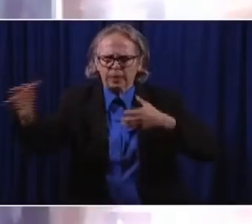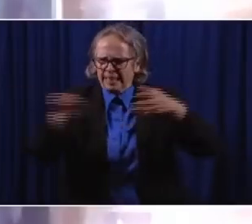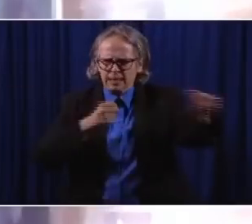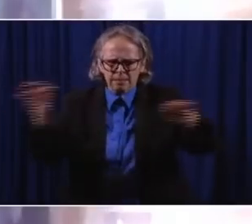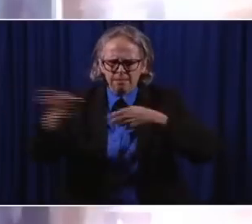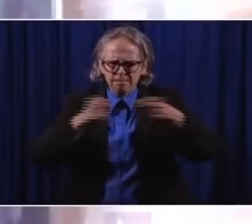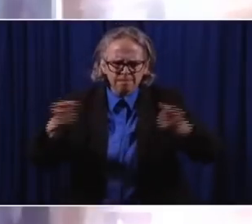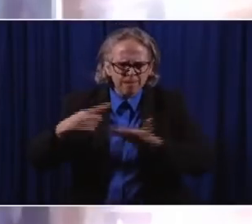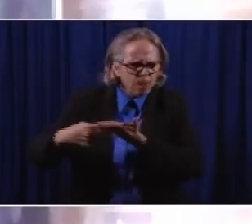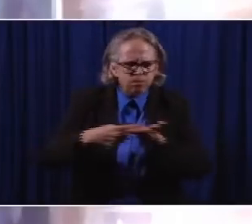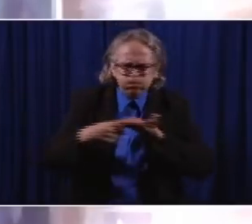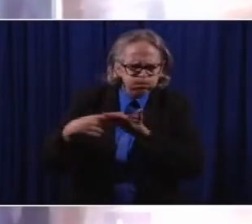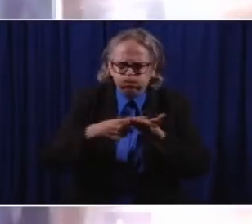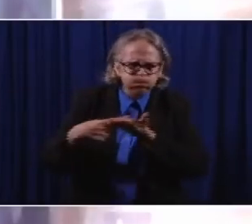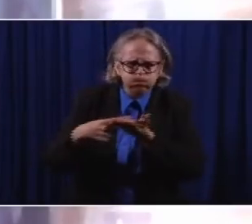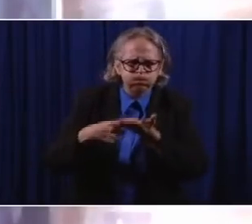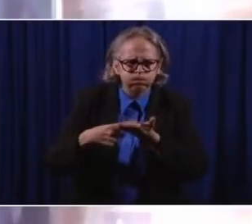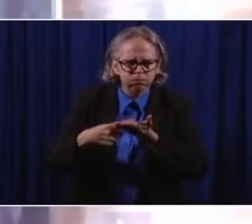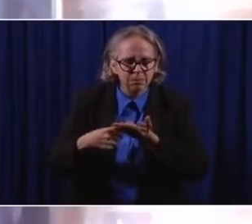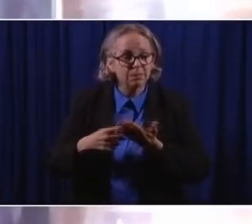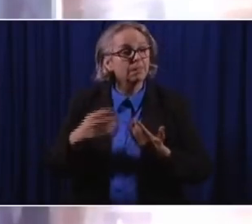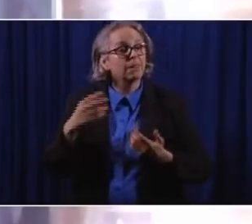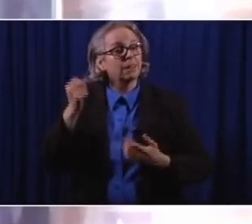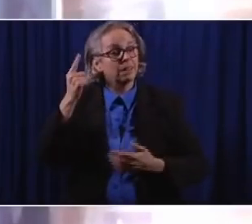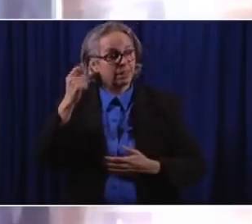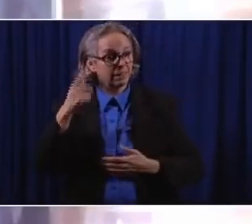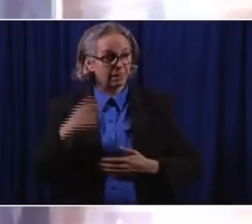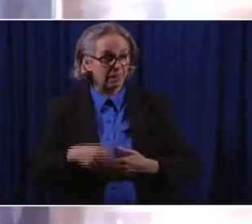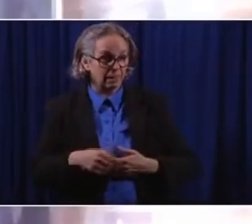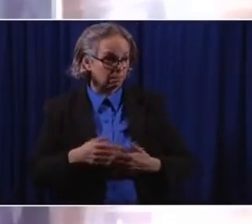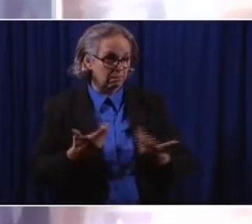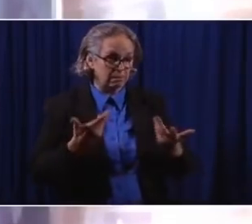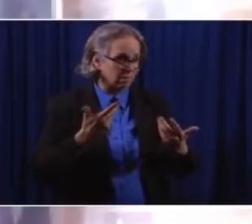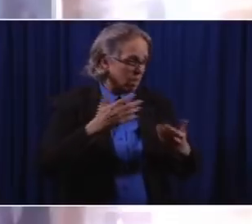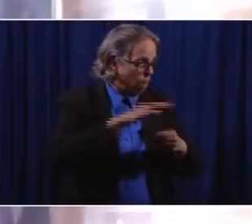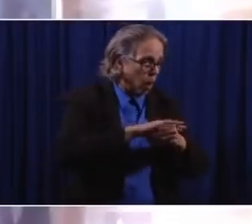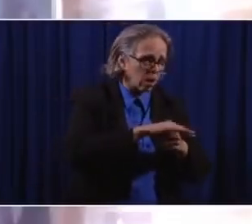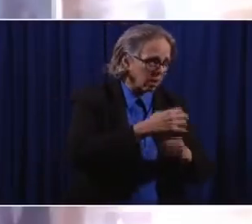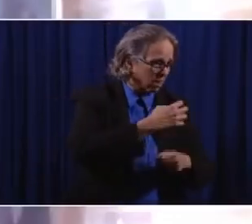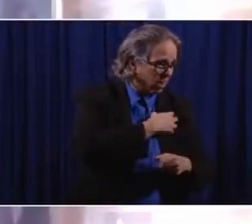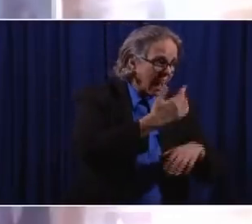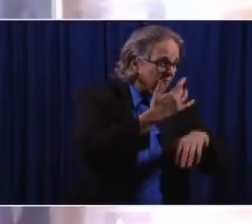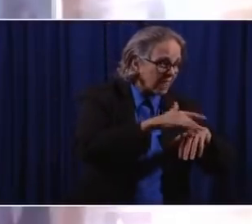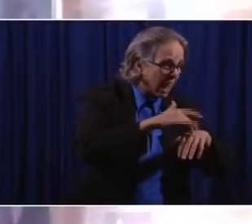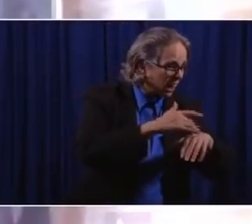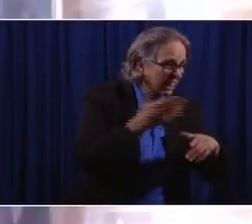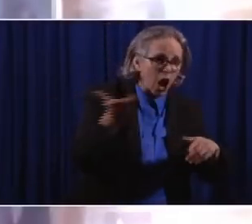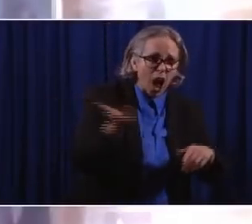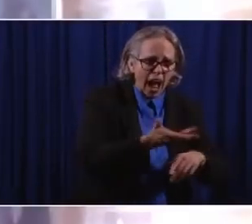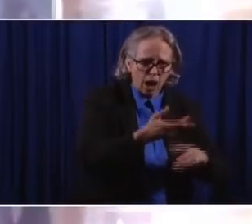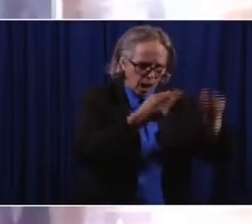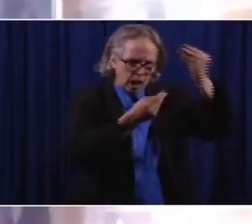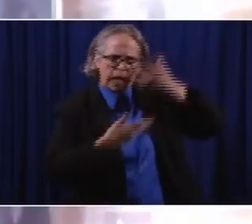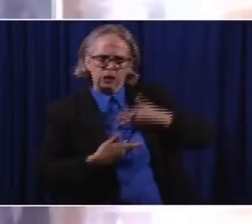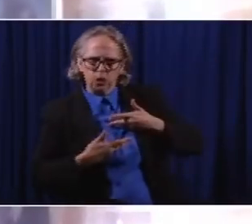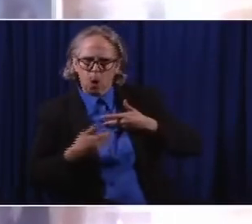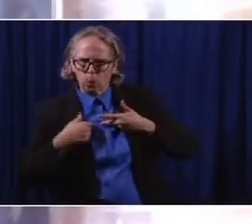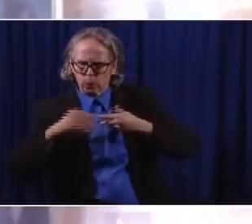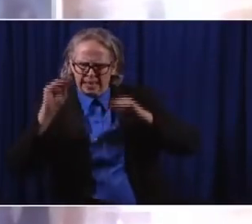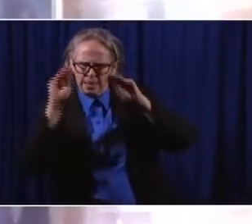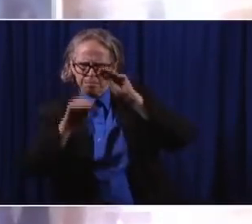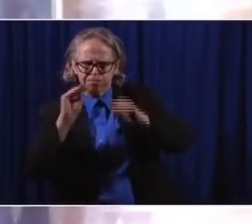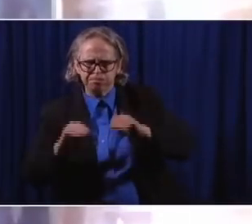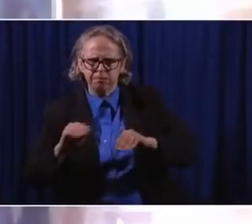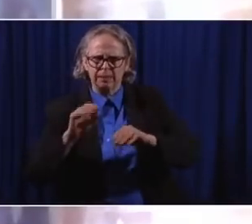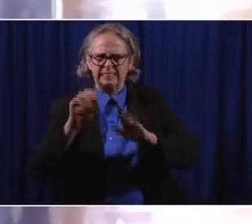Ohio can let us know, and we can put those job openings on our website, because that's something that currently does not exist. And it does make the hiring and the